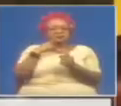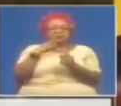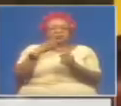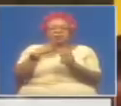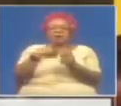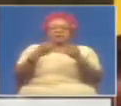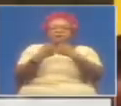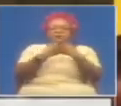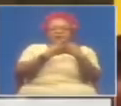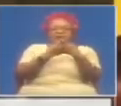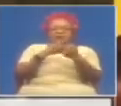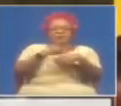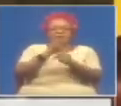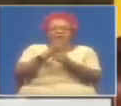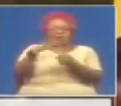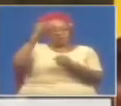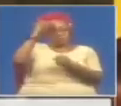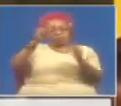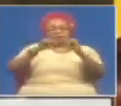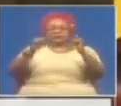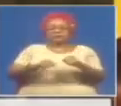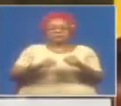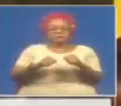of stabilizing our educational system.